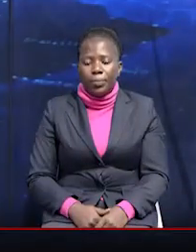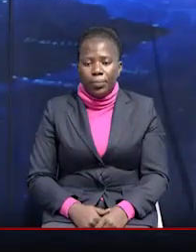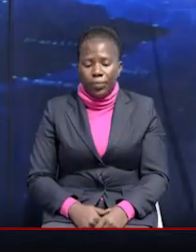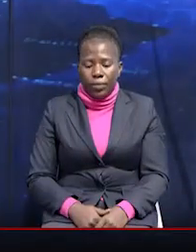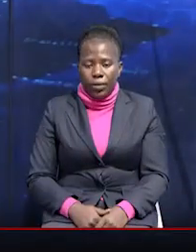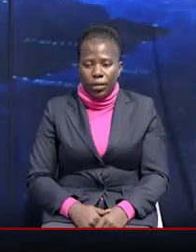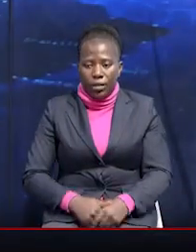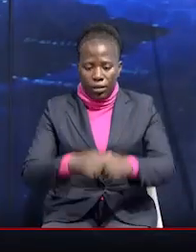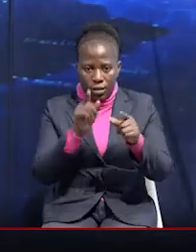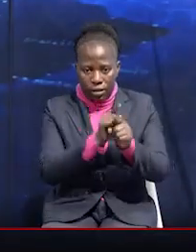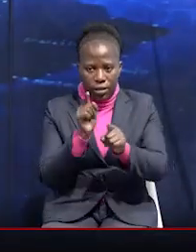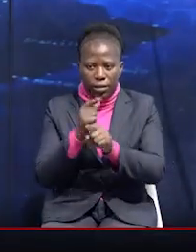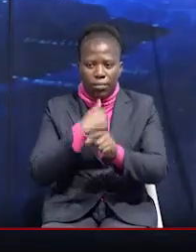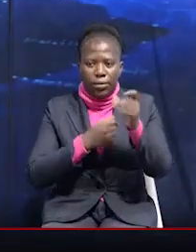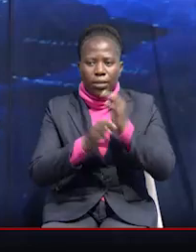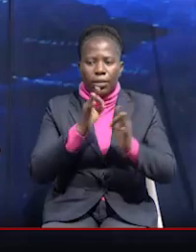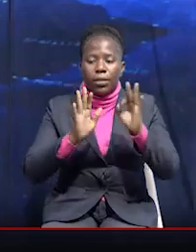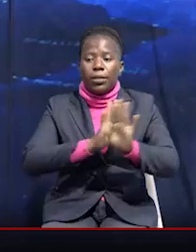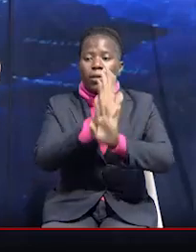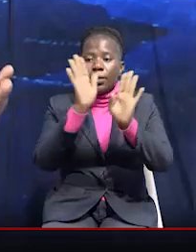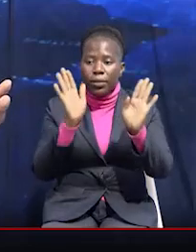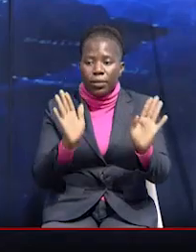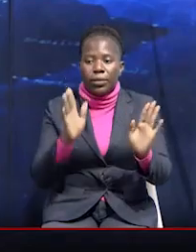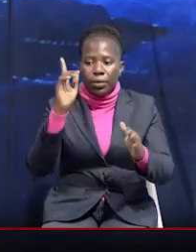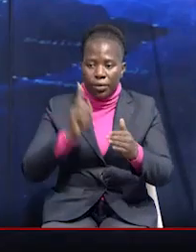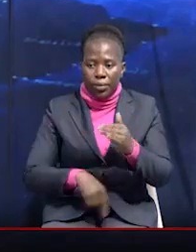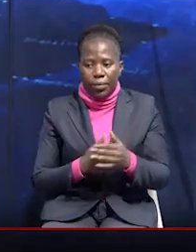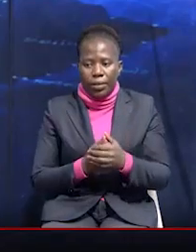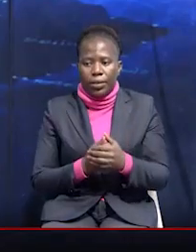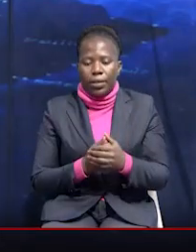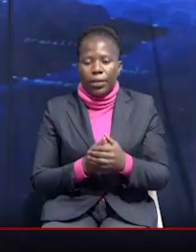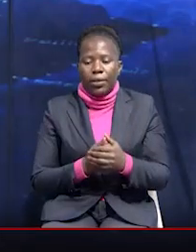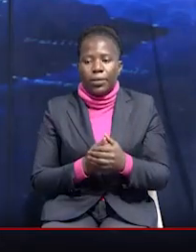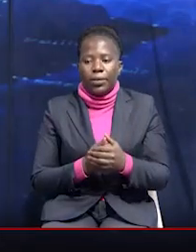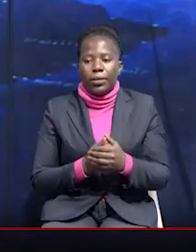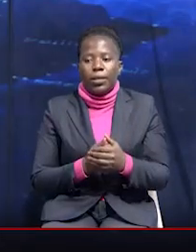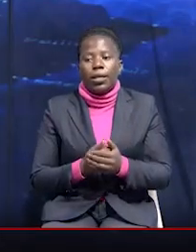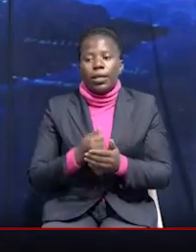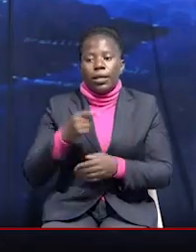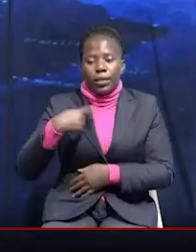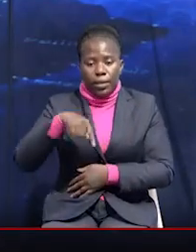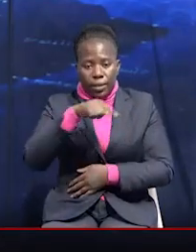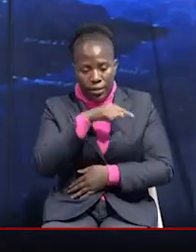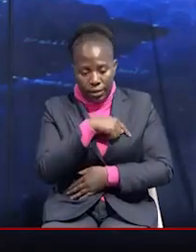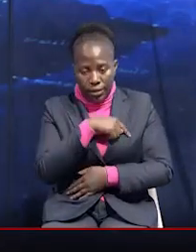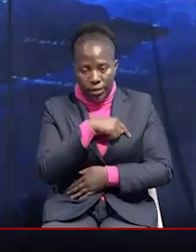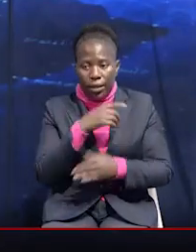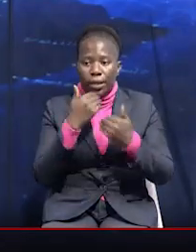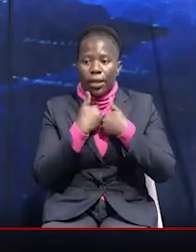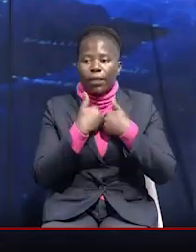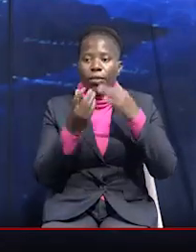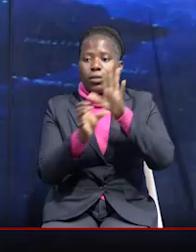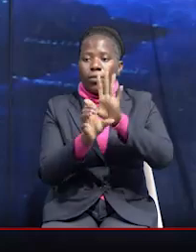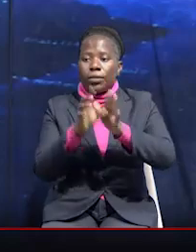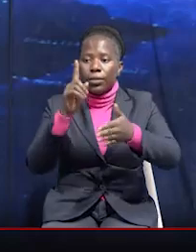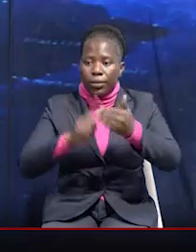that one, I want to clarify one thing. Obviously, the biggest factor here is that we have a situation where we build up